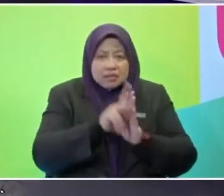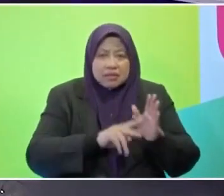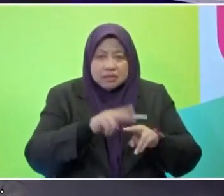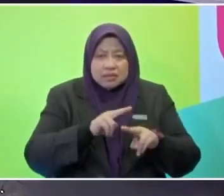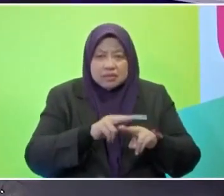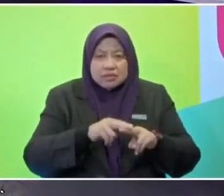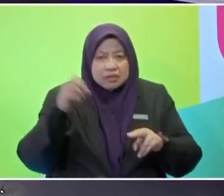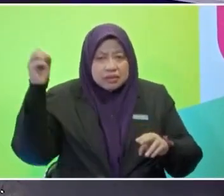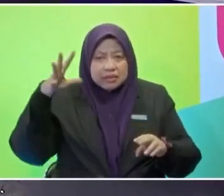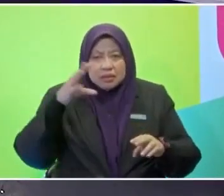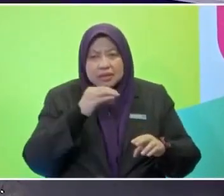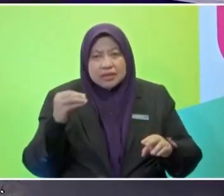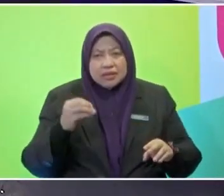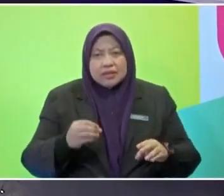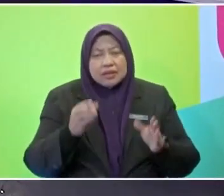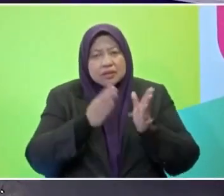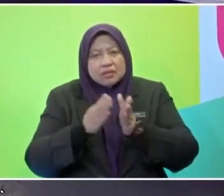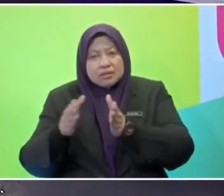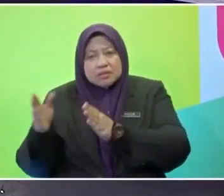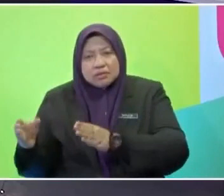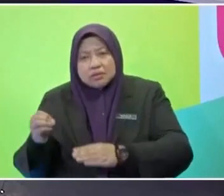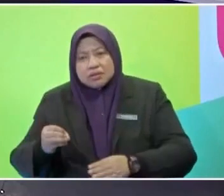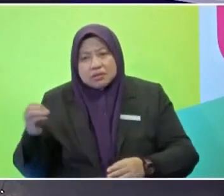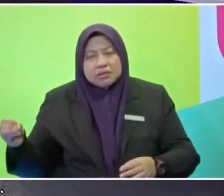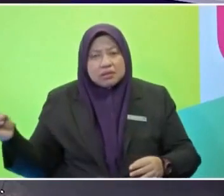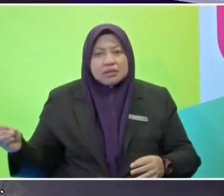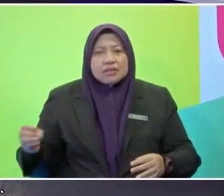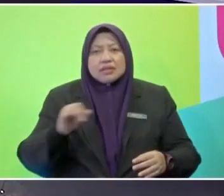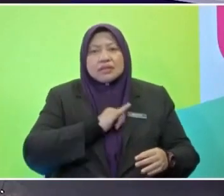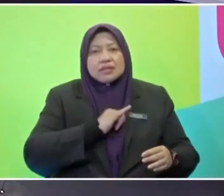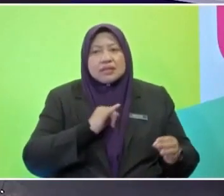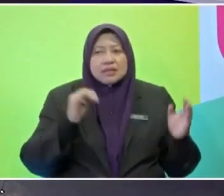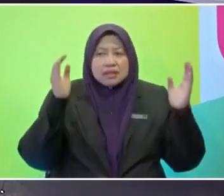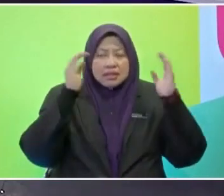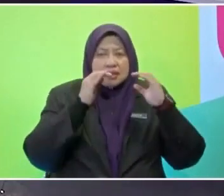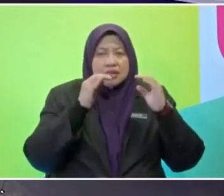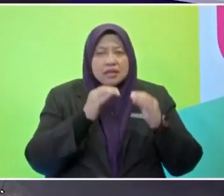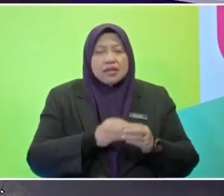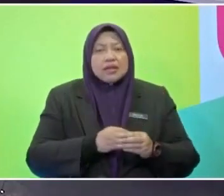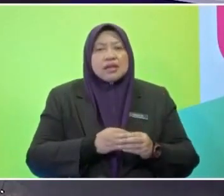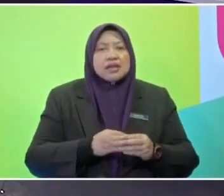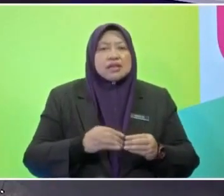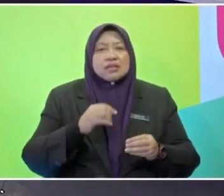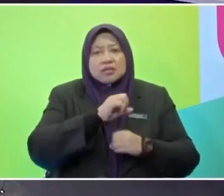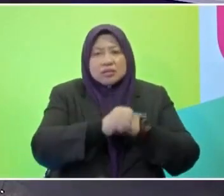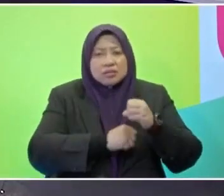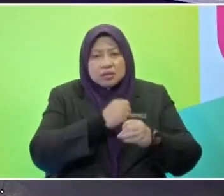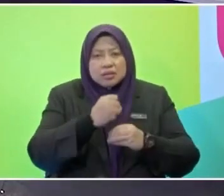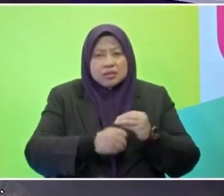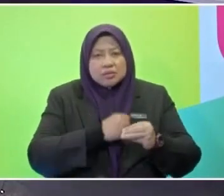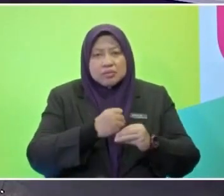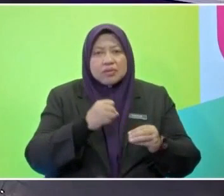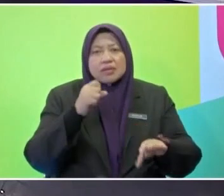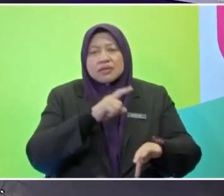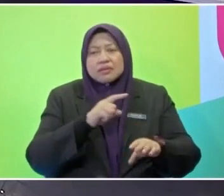so much from all the experiments from today. So perhaps to give a brief conclusion for this class, Mr. Quek.